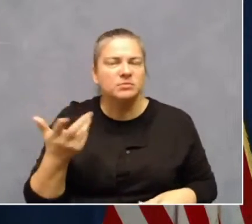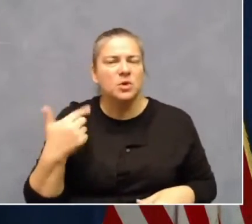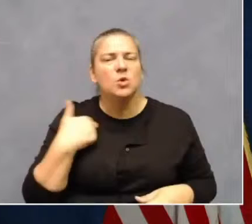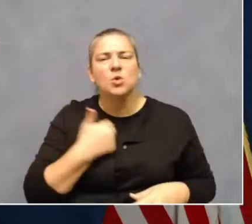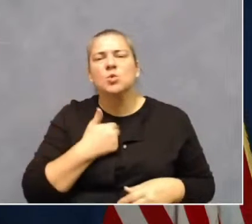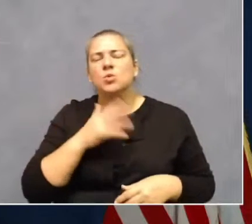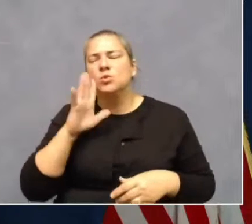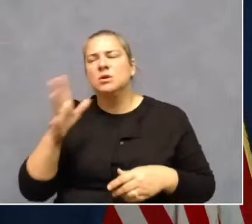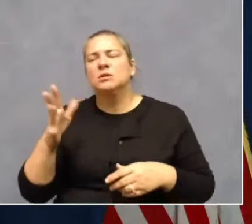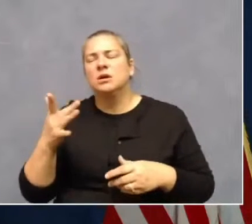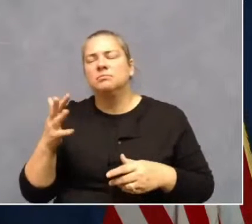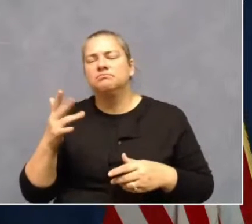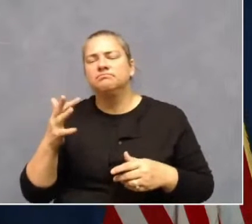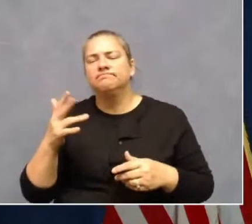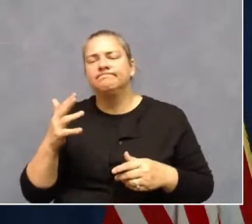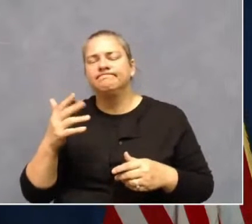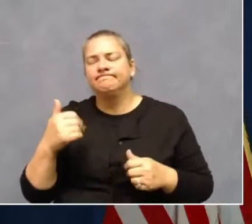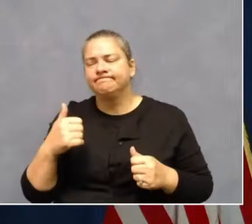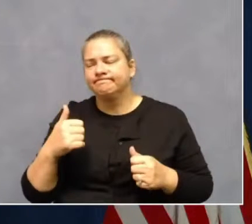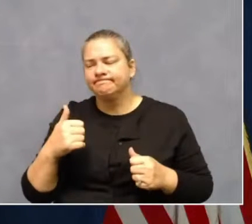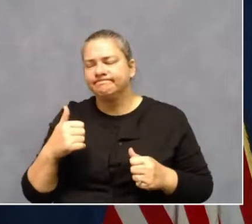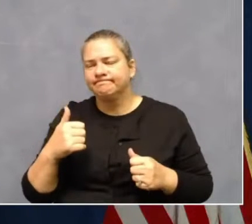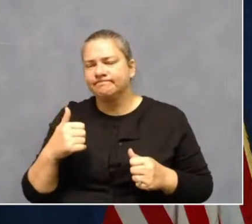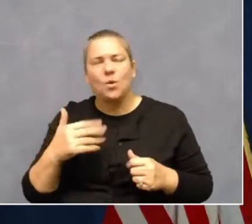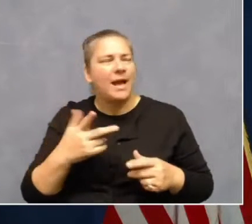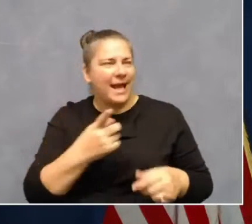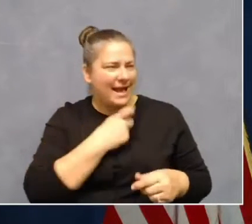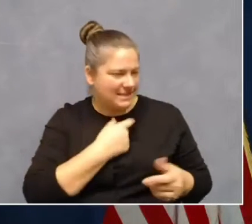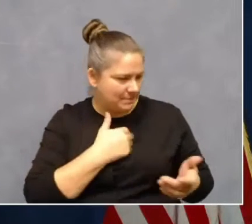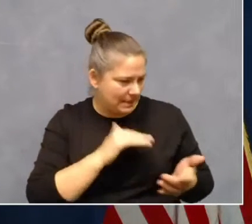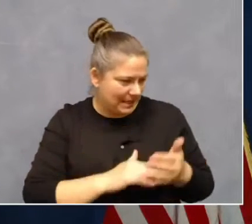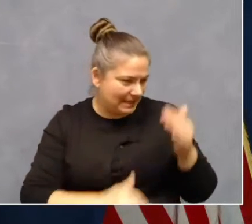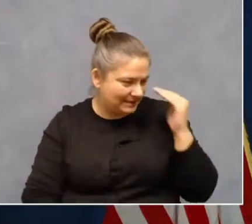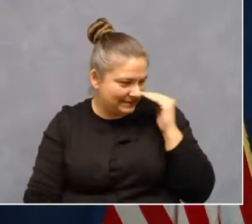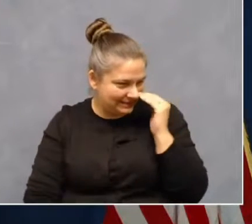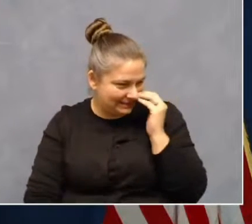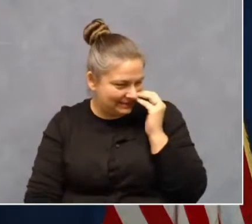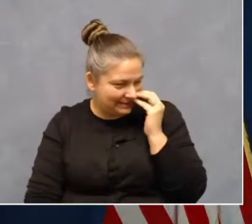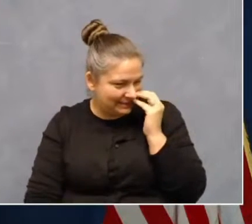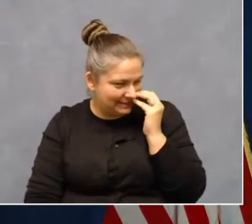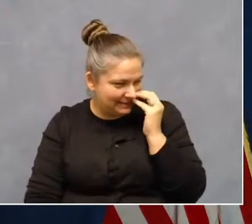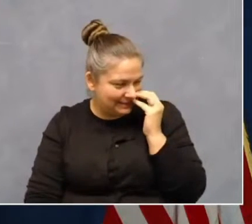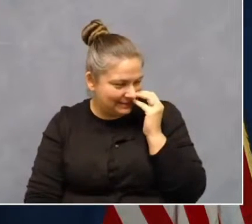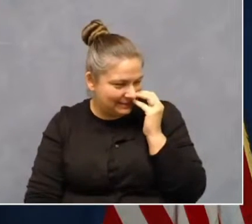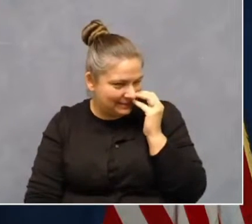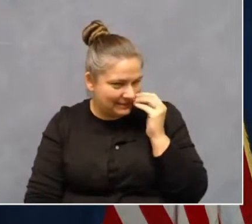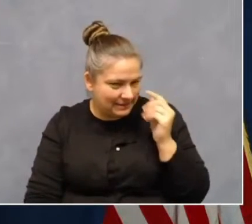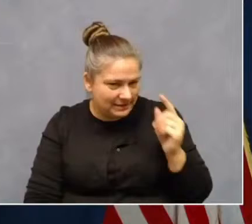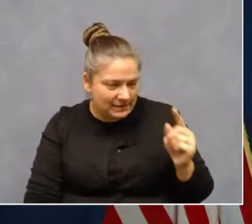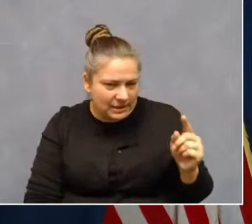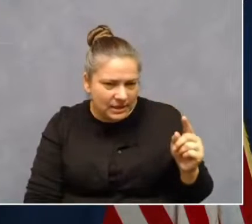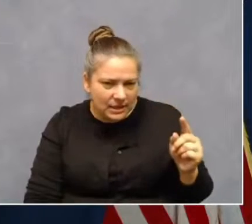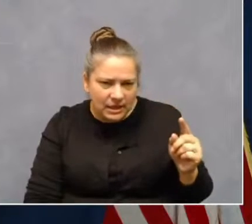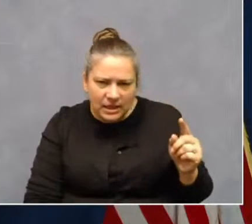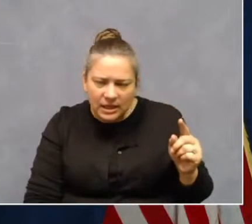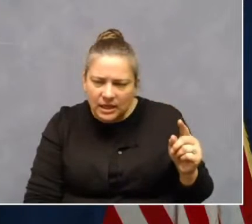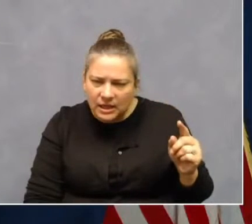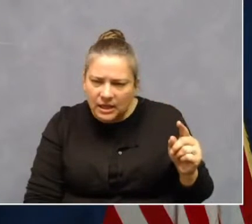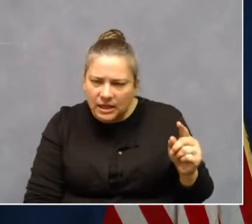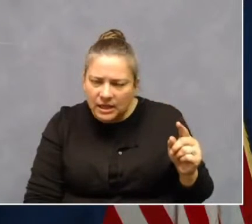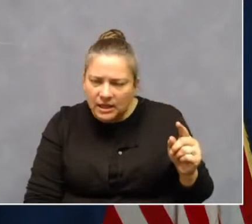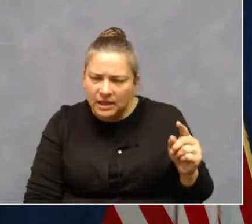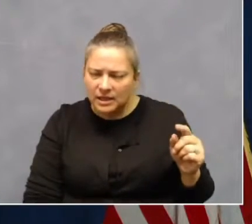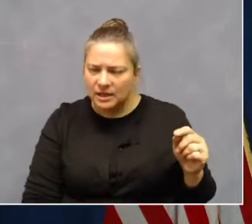or why don't you ask it again if I'm not hitting it exactly right. The state is engaging in surge protections with